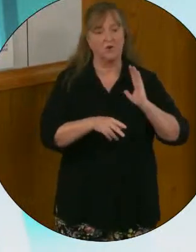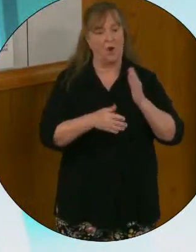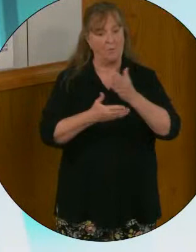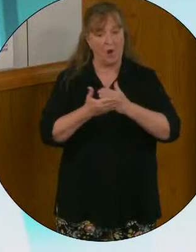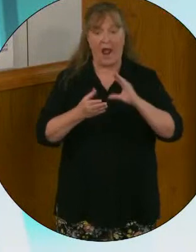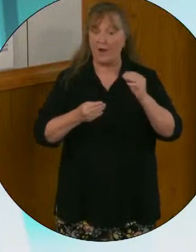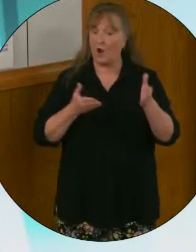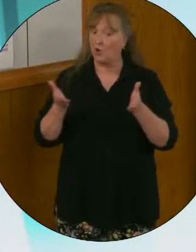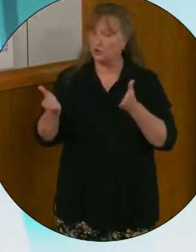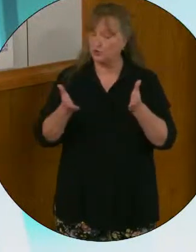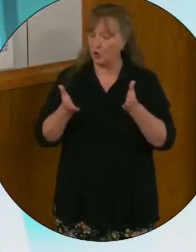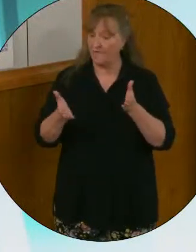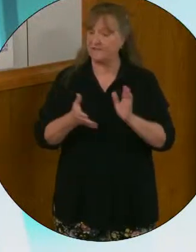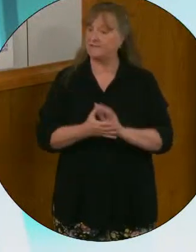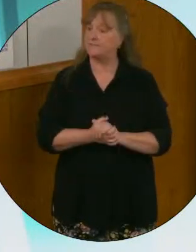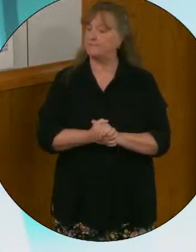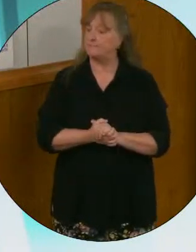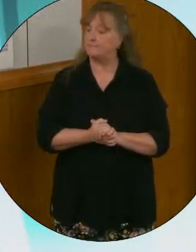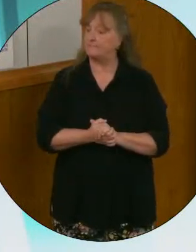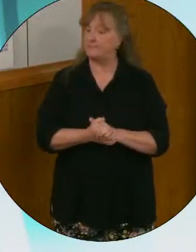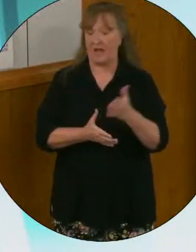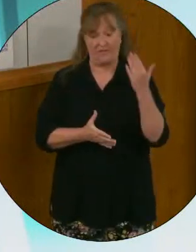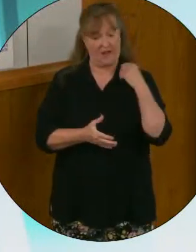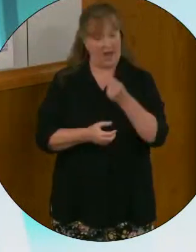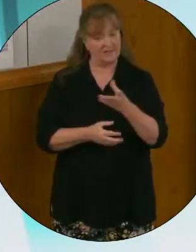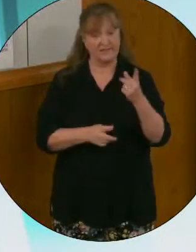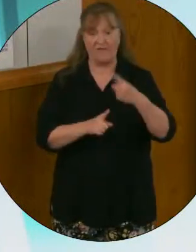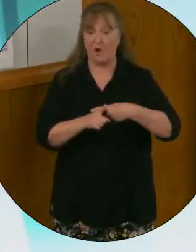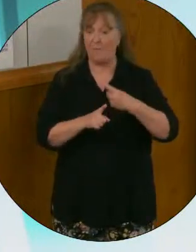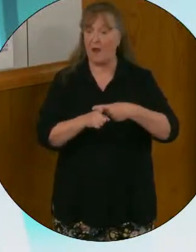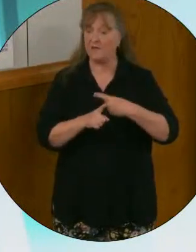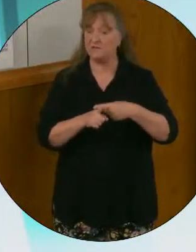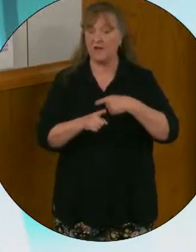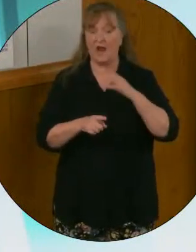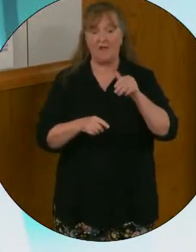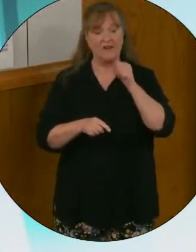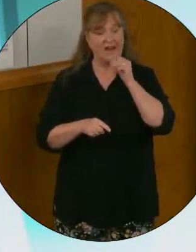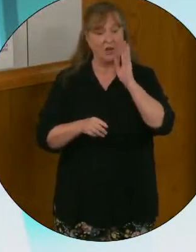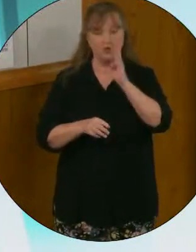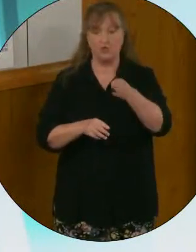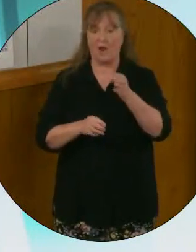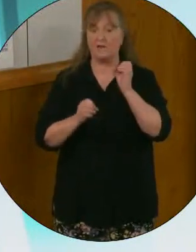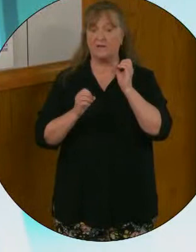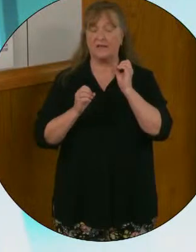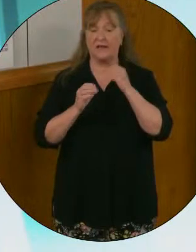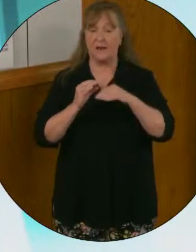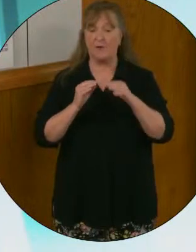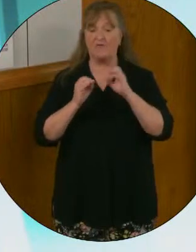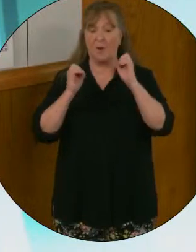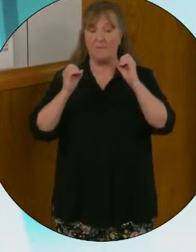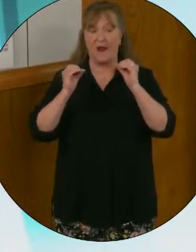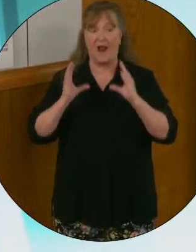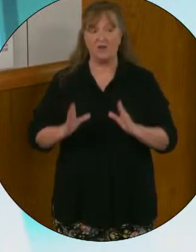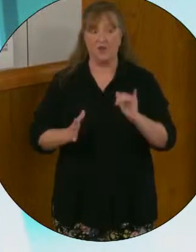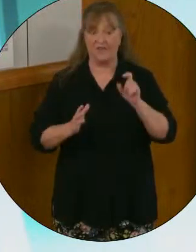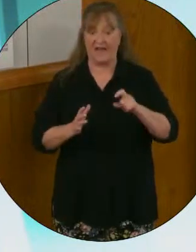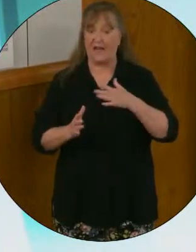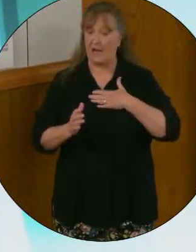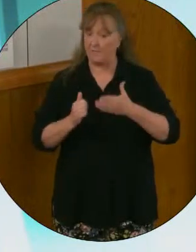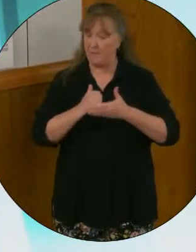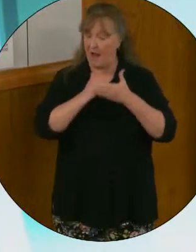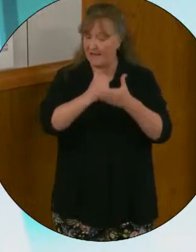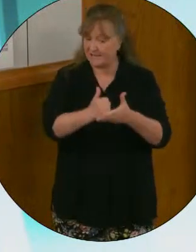and our service with intention. In the last several months, I haven't received any direct emails from educators that needed my